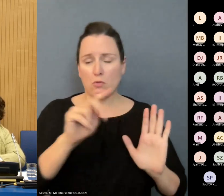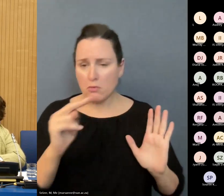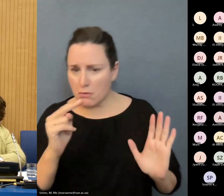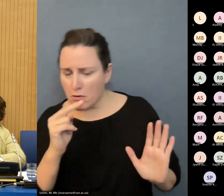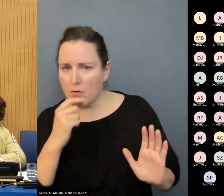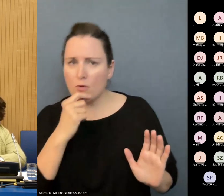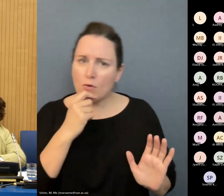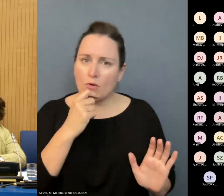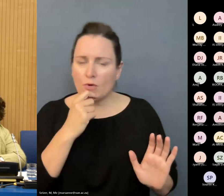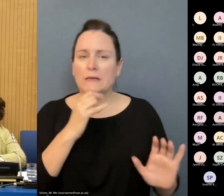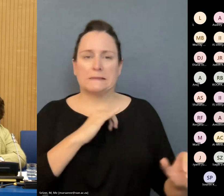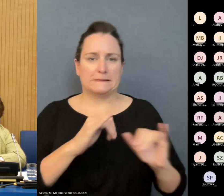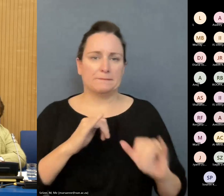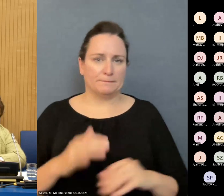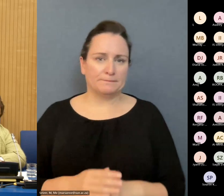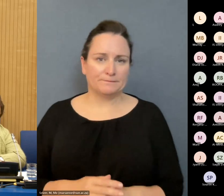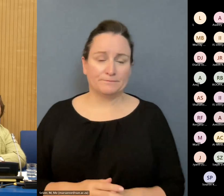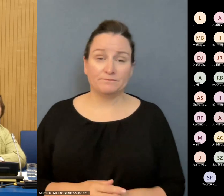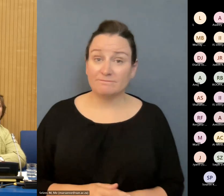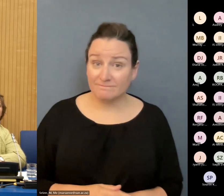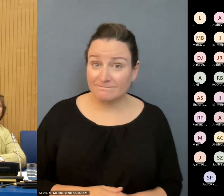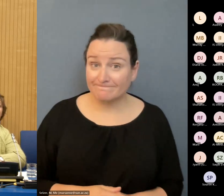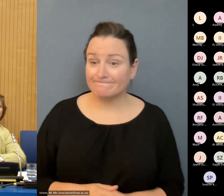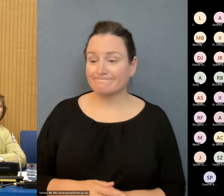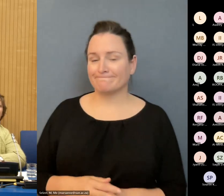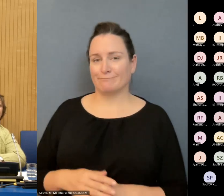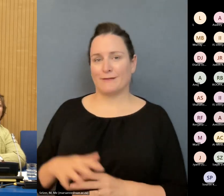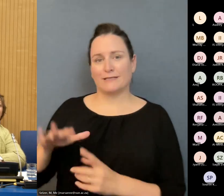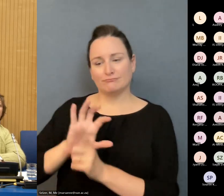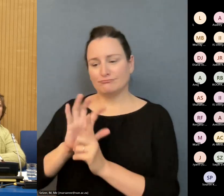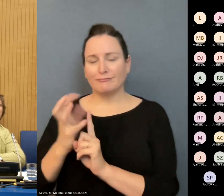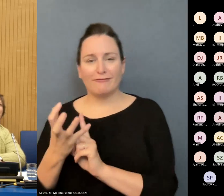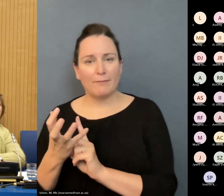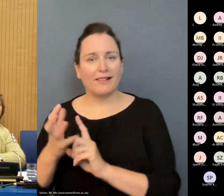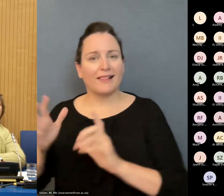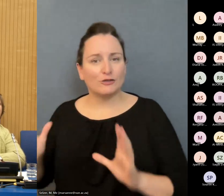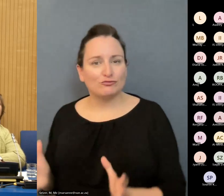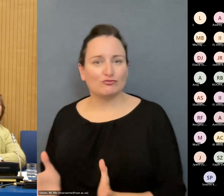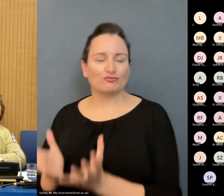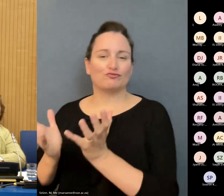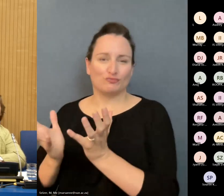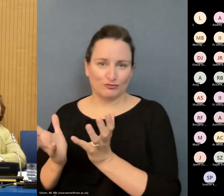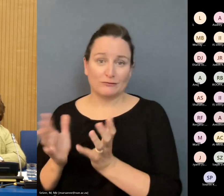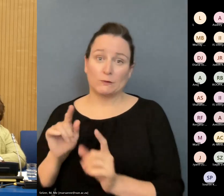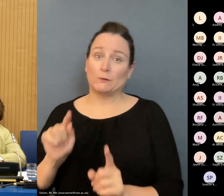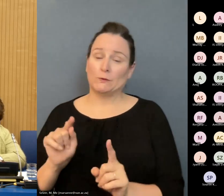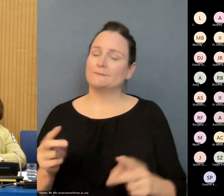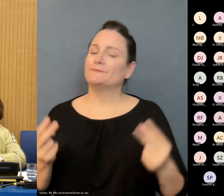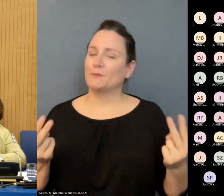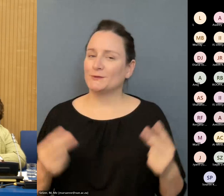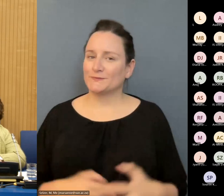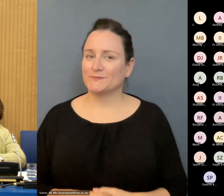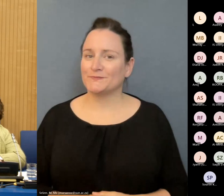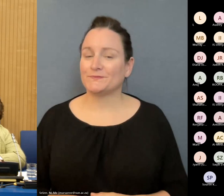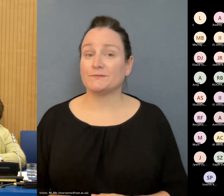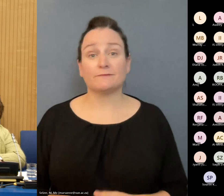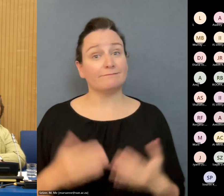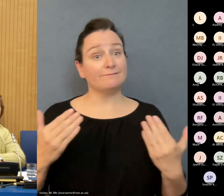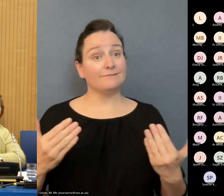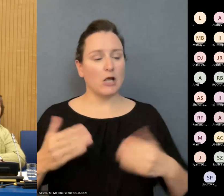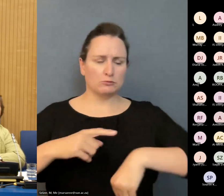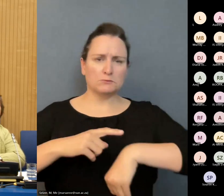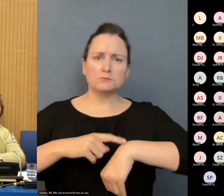family. And with this, we have like a few minutes left, and I would like to open the floor now